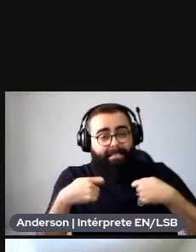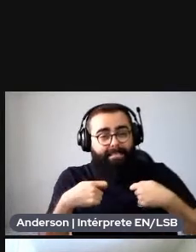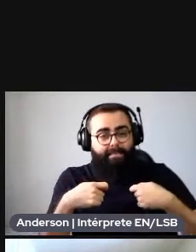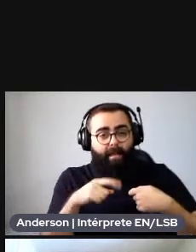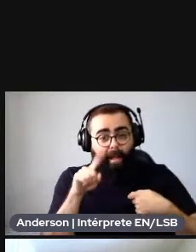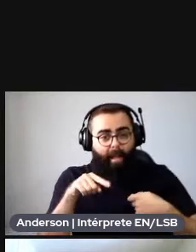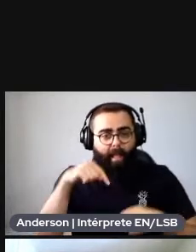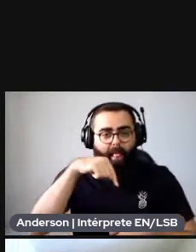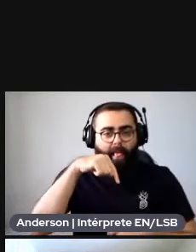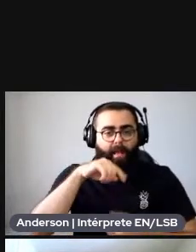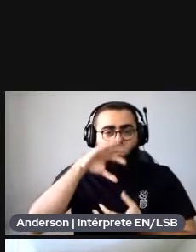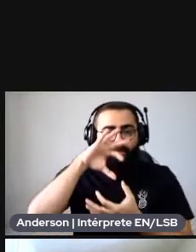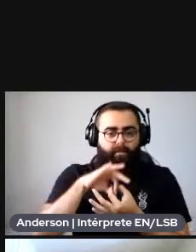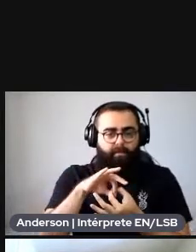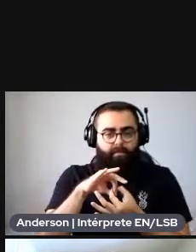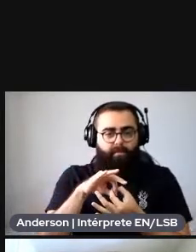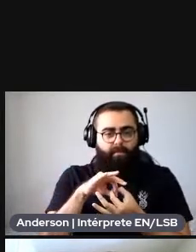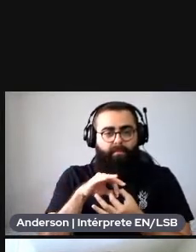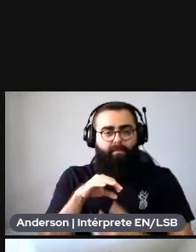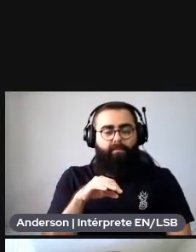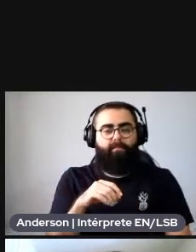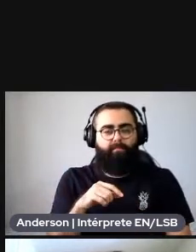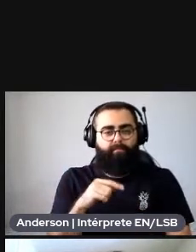but lo que